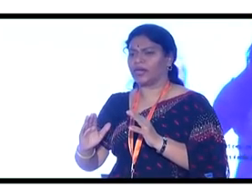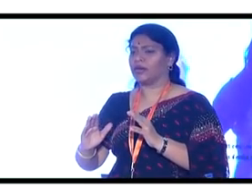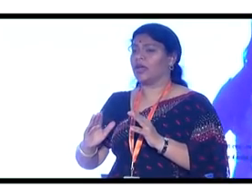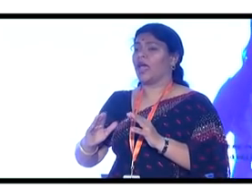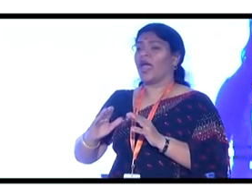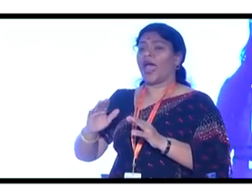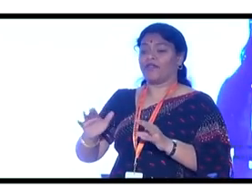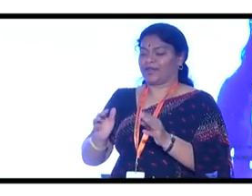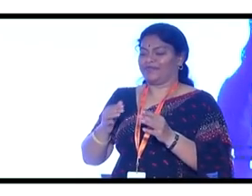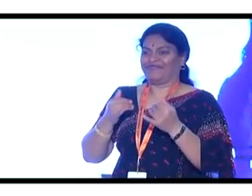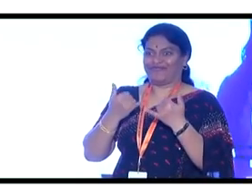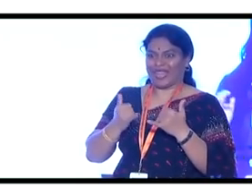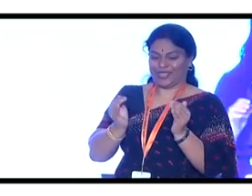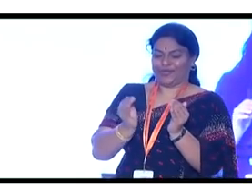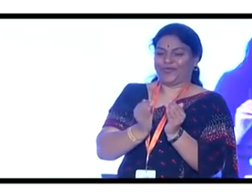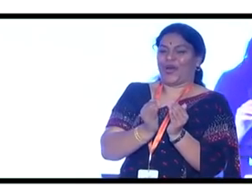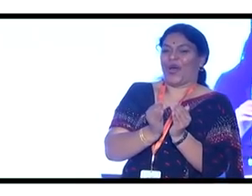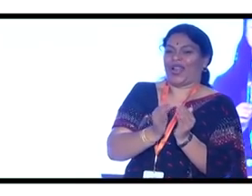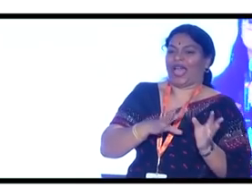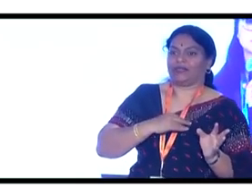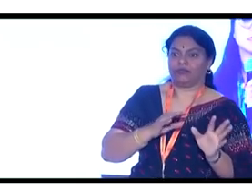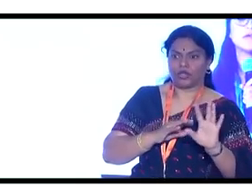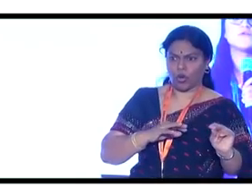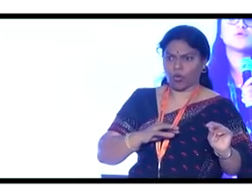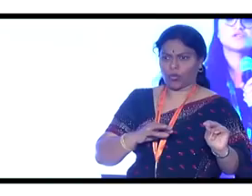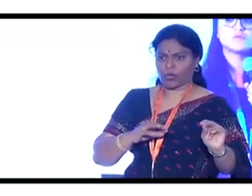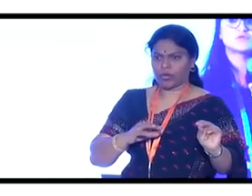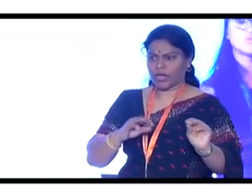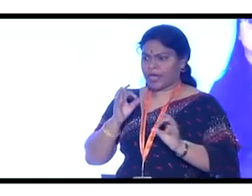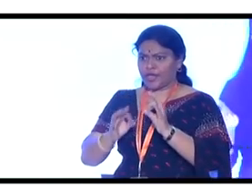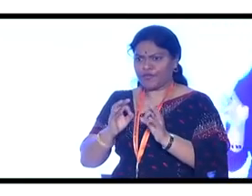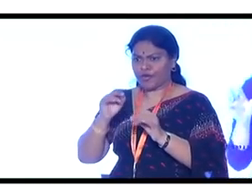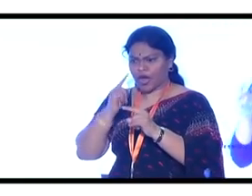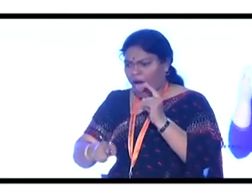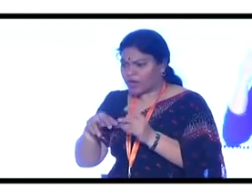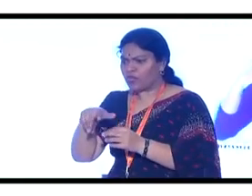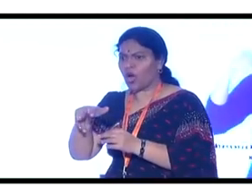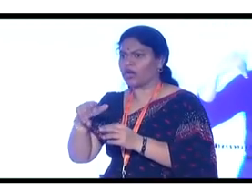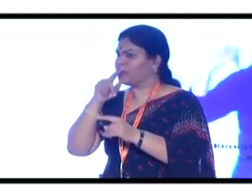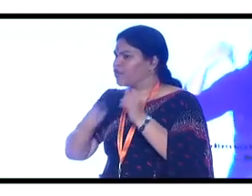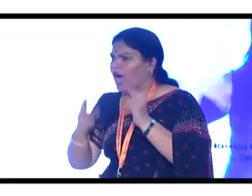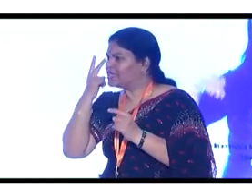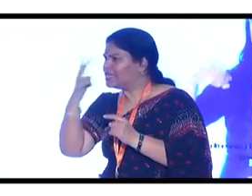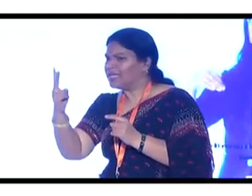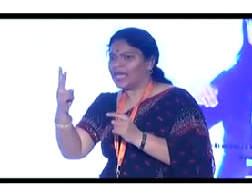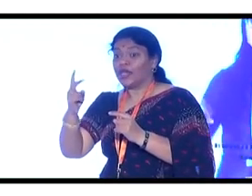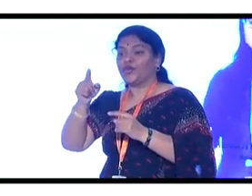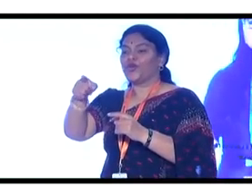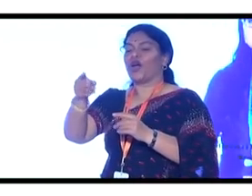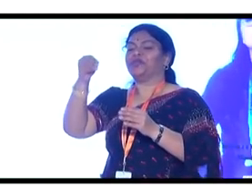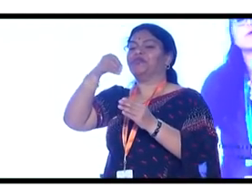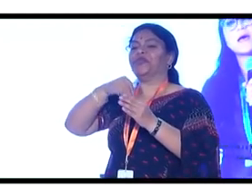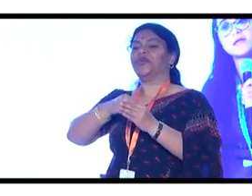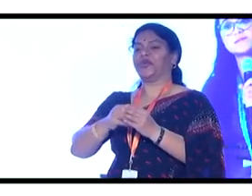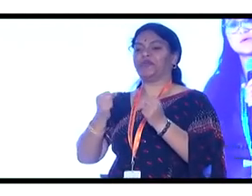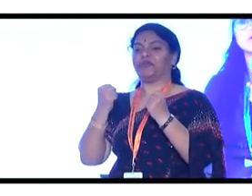play small. If you're not able to see, if you're not able to walk, then you are more than the accumulation